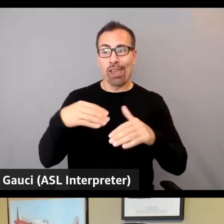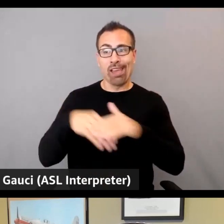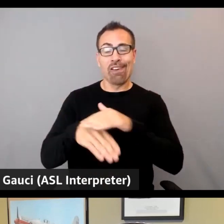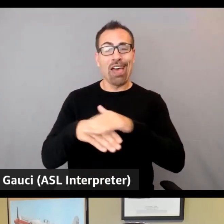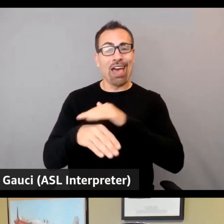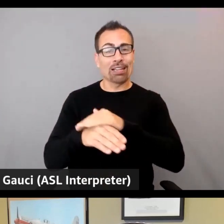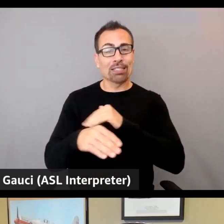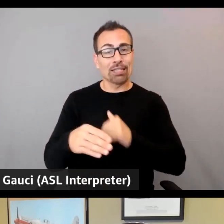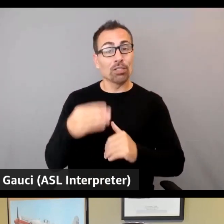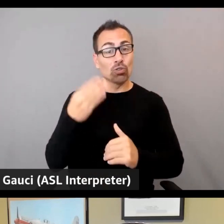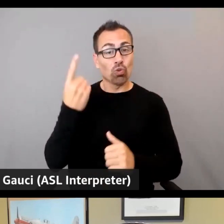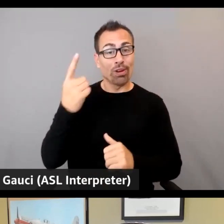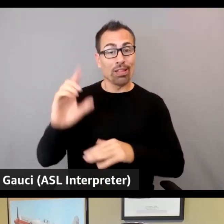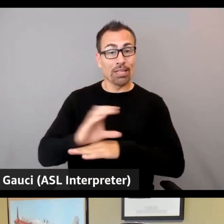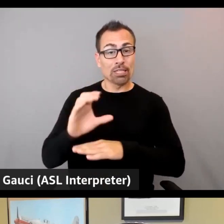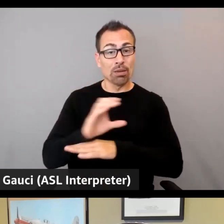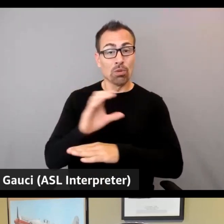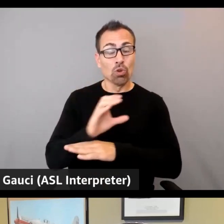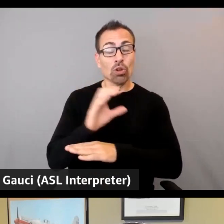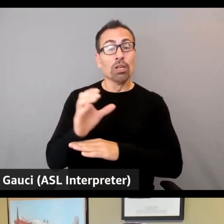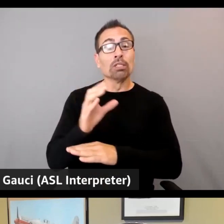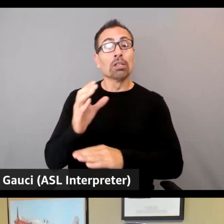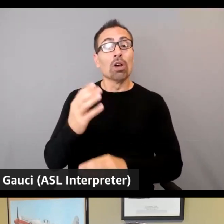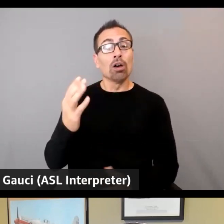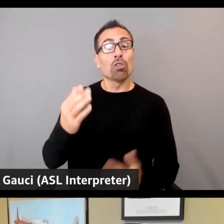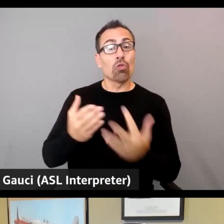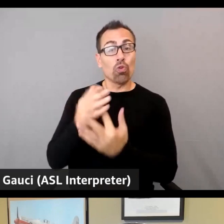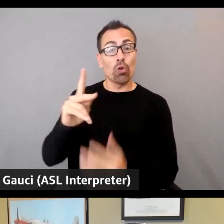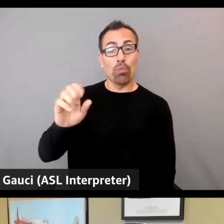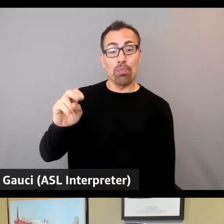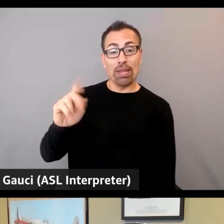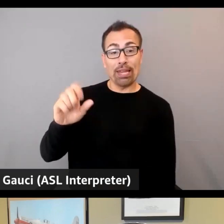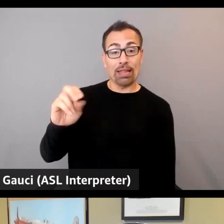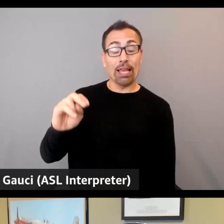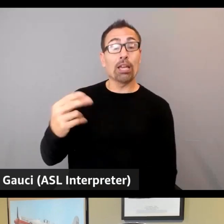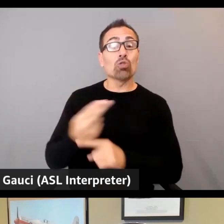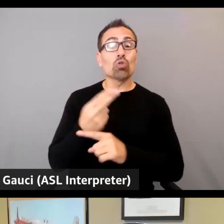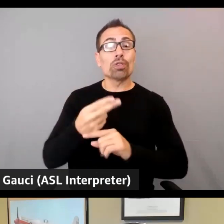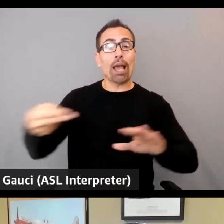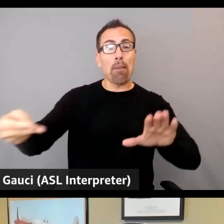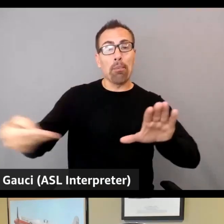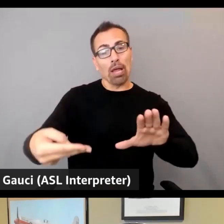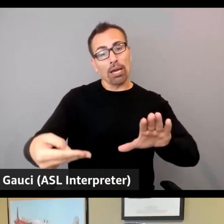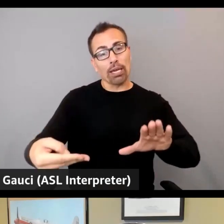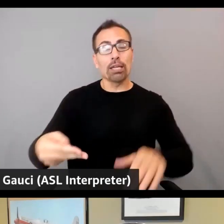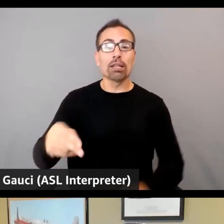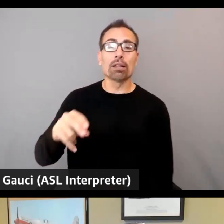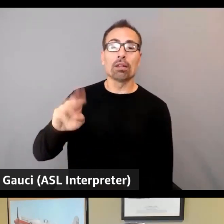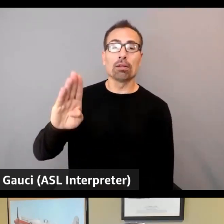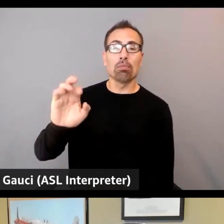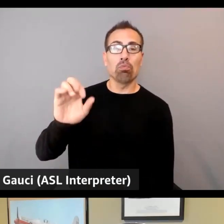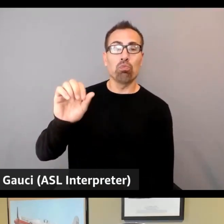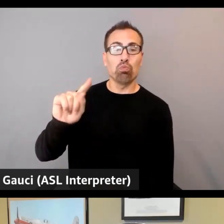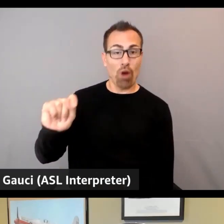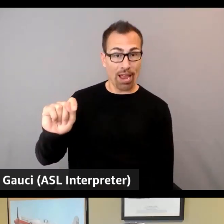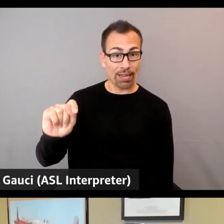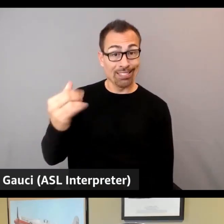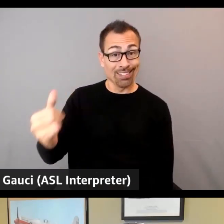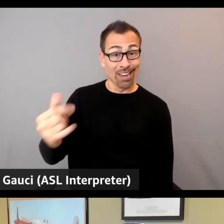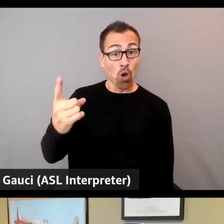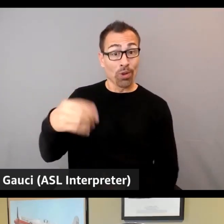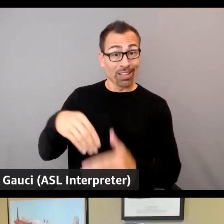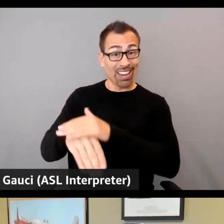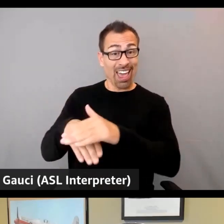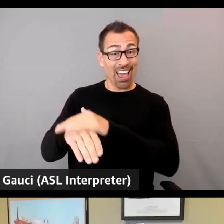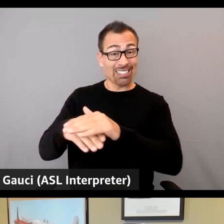through PennyLane through the Braket plugin, and we can access that quantum computer now, and we can run the